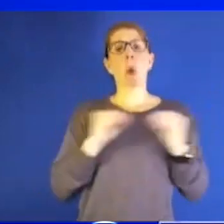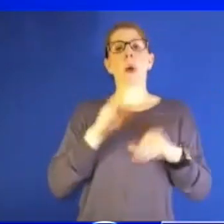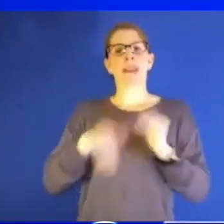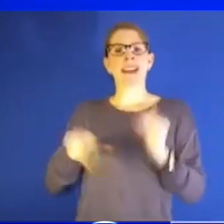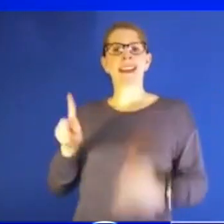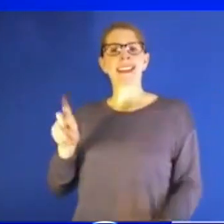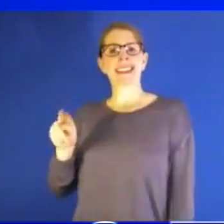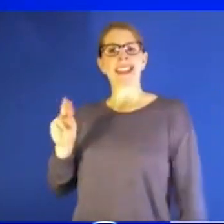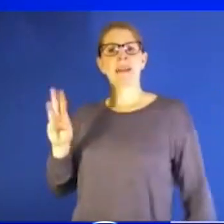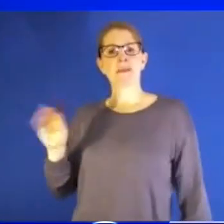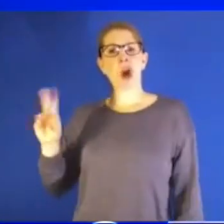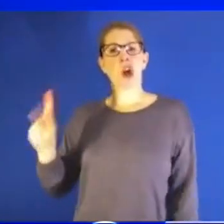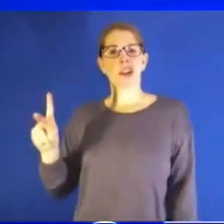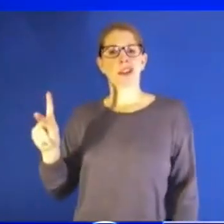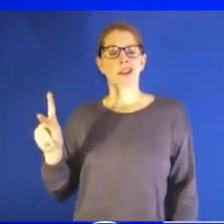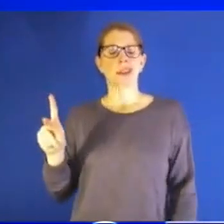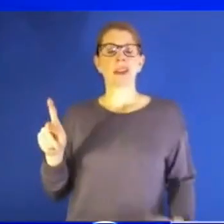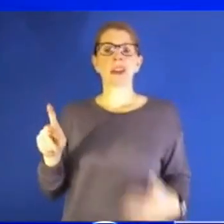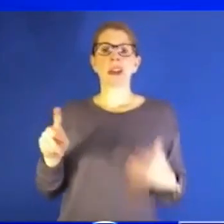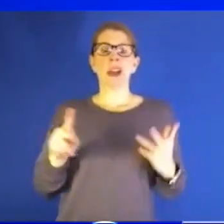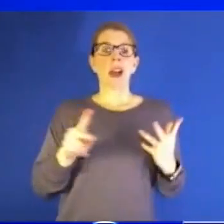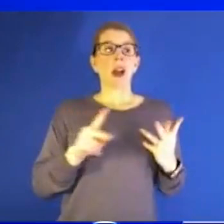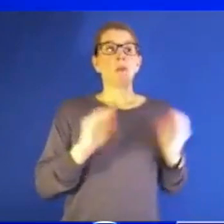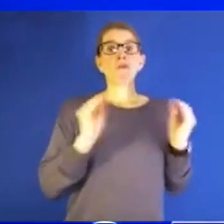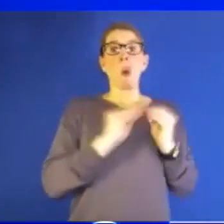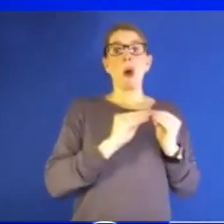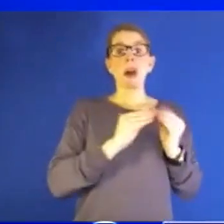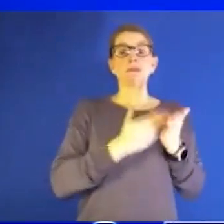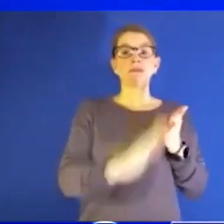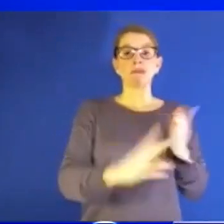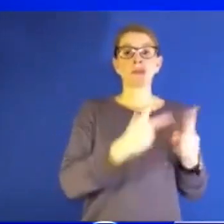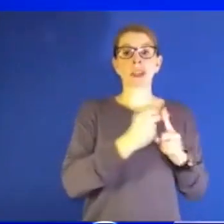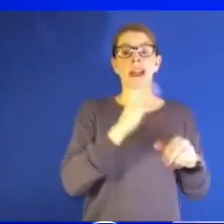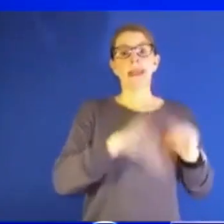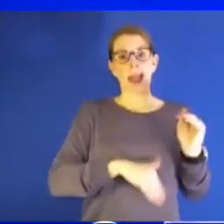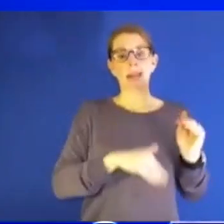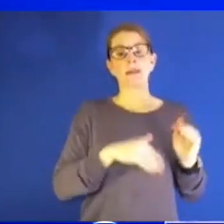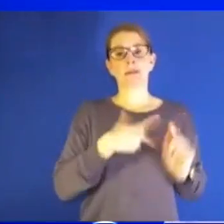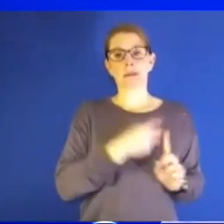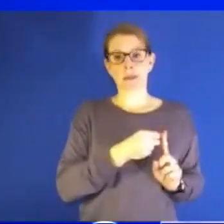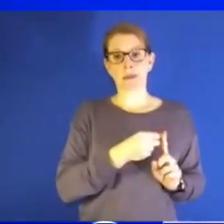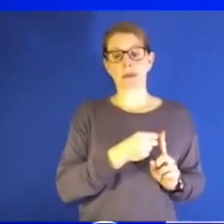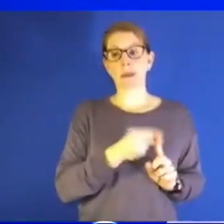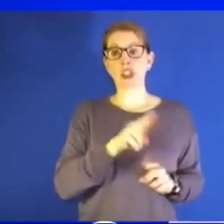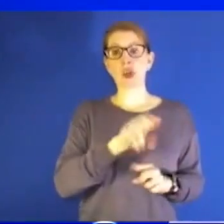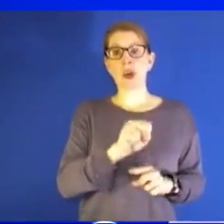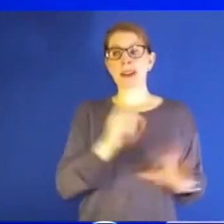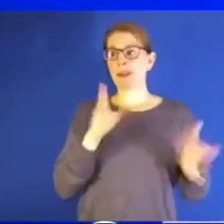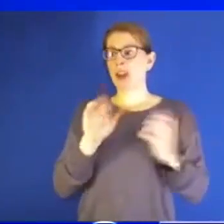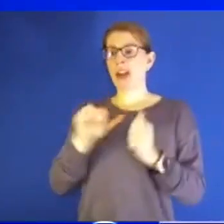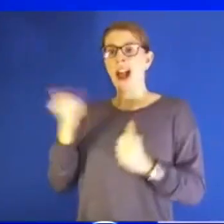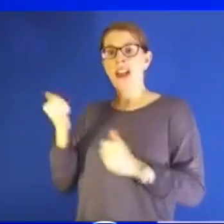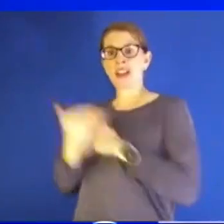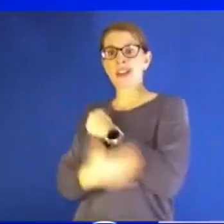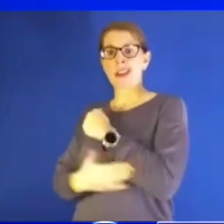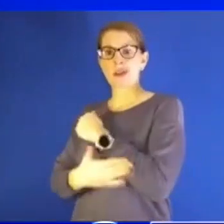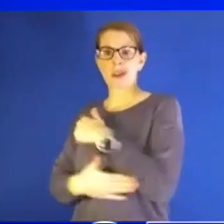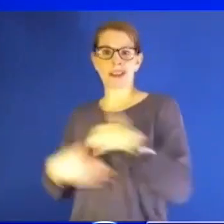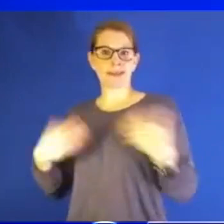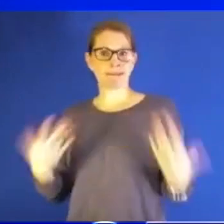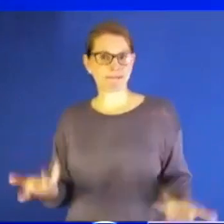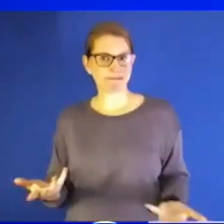versus unvaccinated. I think there are a lot of caveats when you compare the United States to any other country. That being said, we know